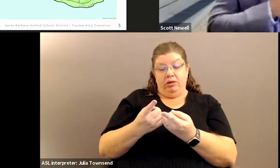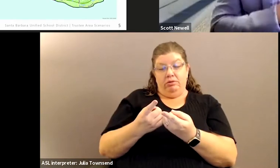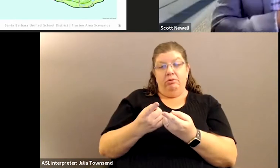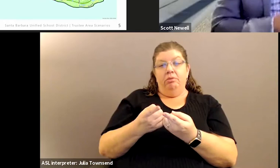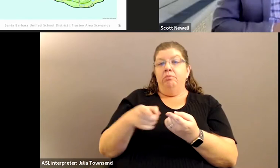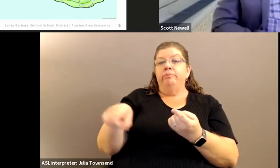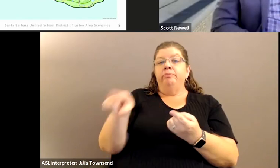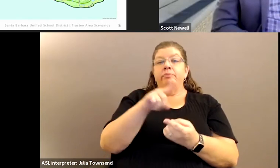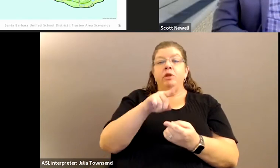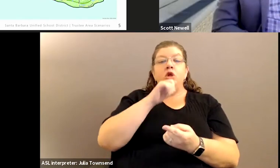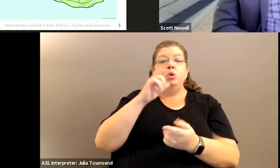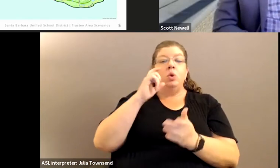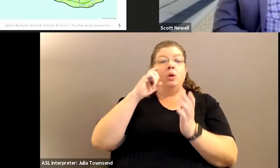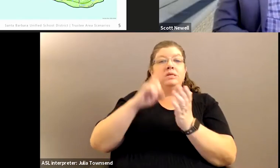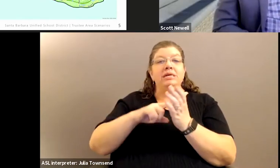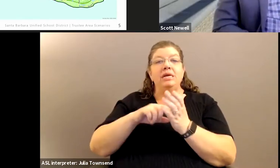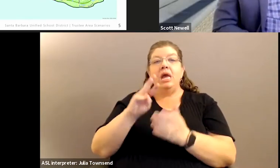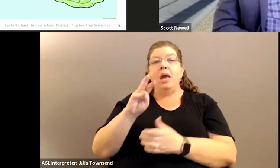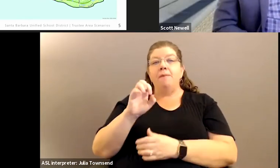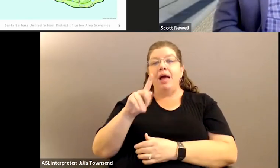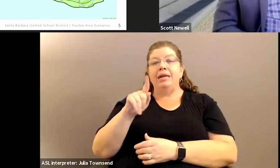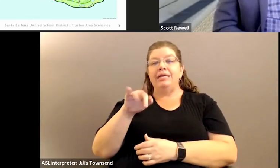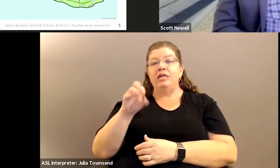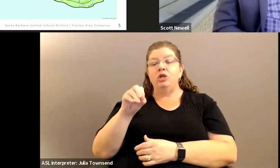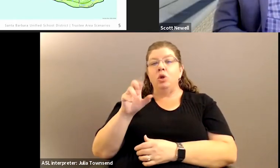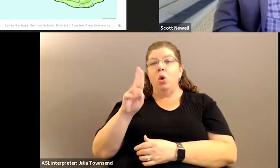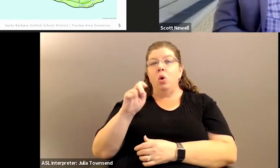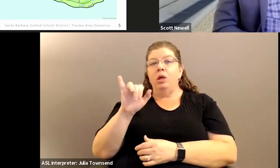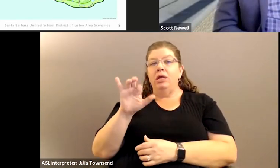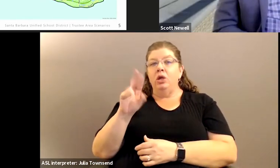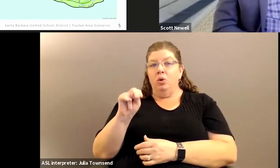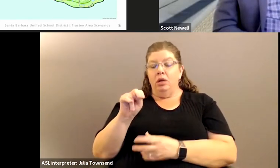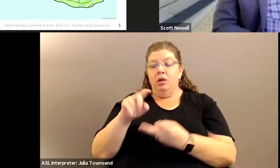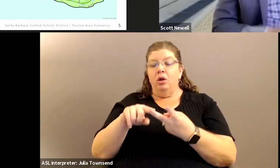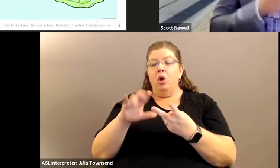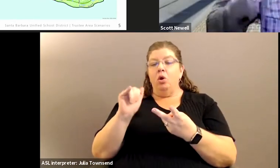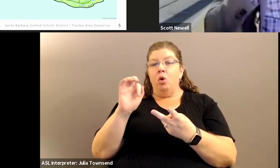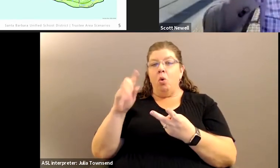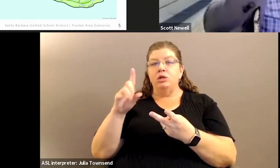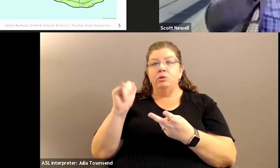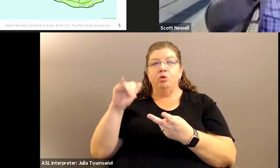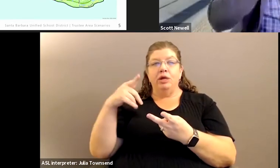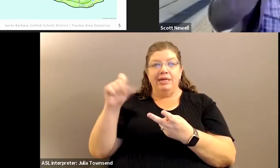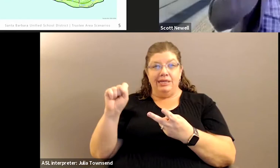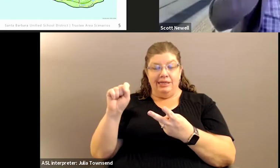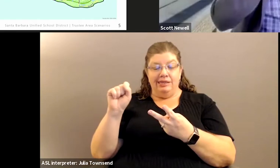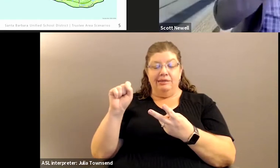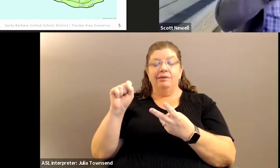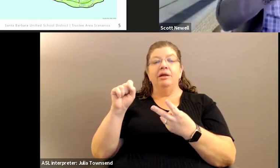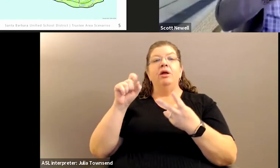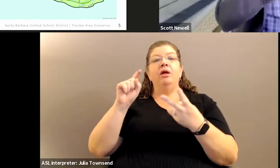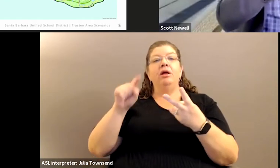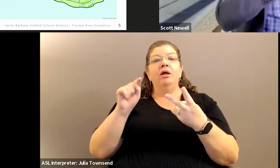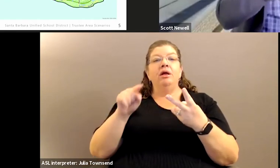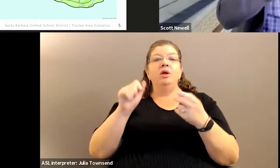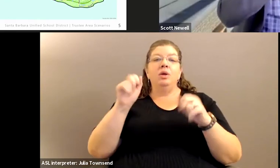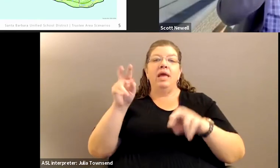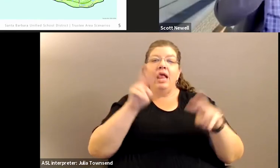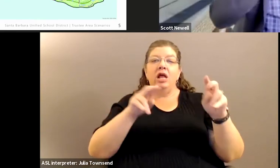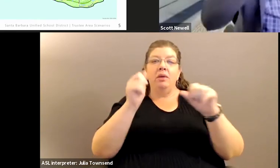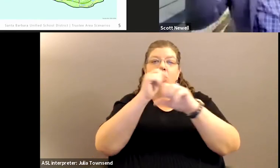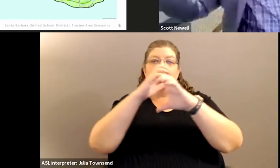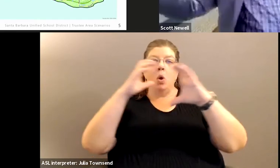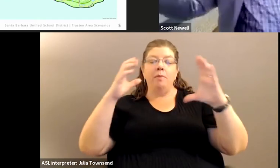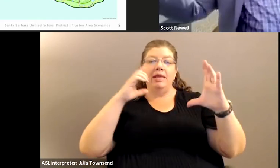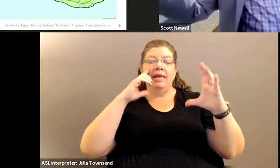on here montecito union cold springs those are are basically you can look at this blow up and think that